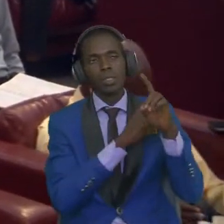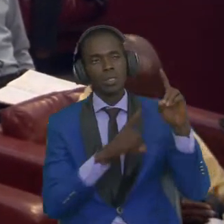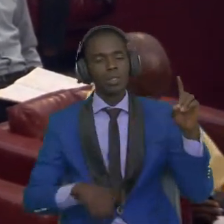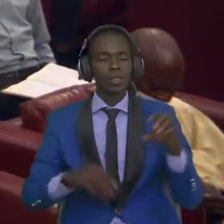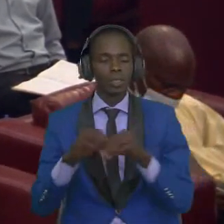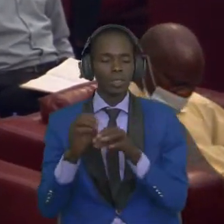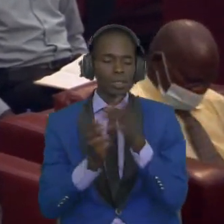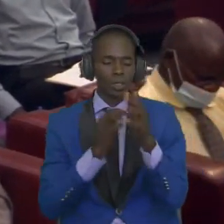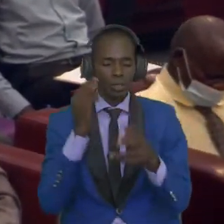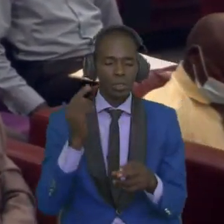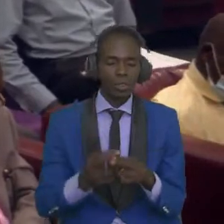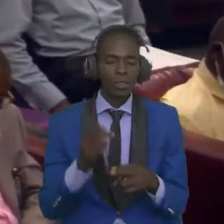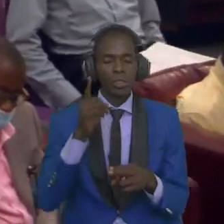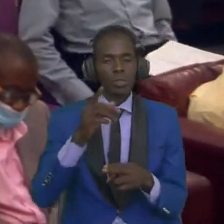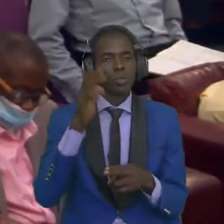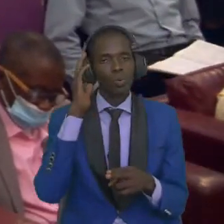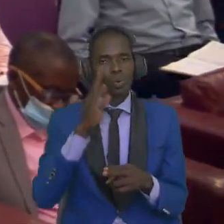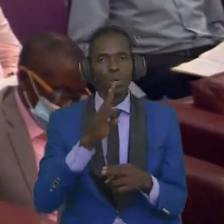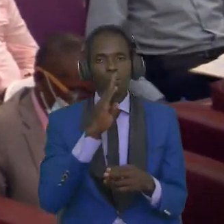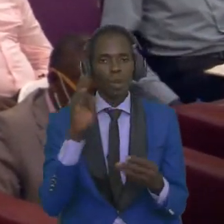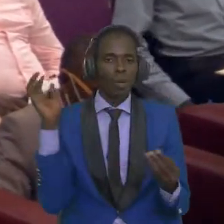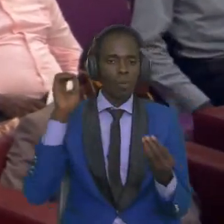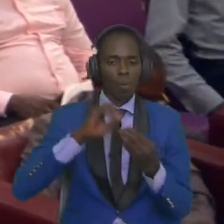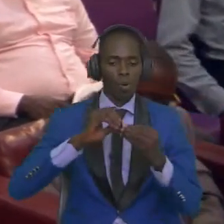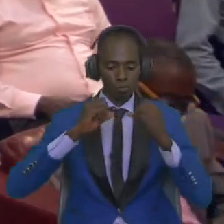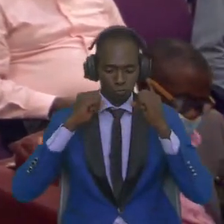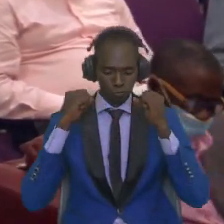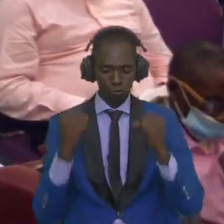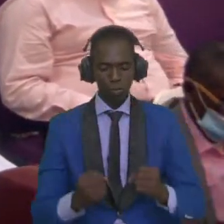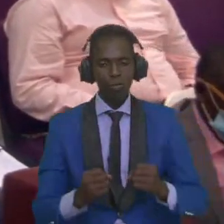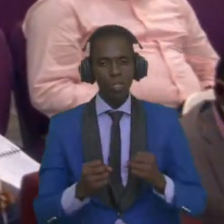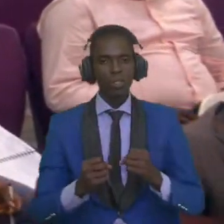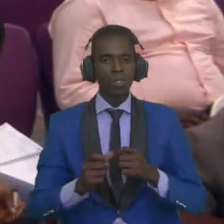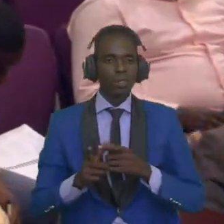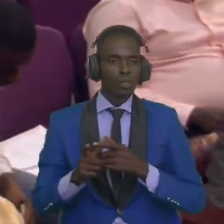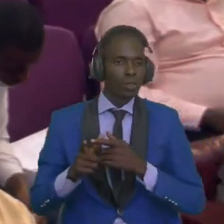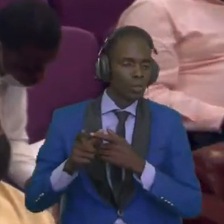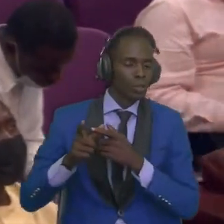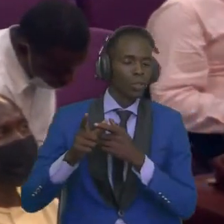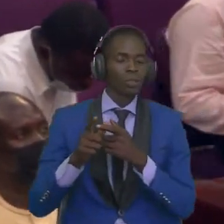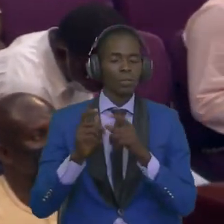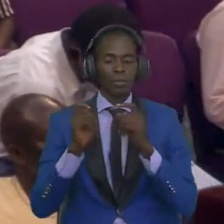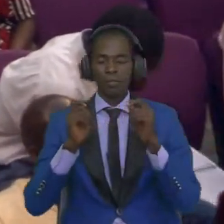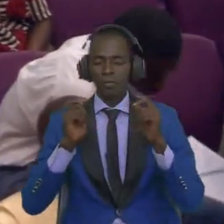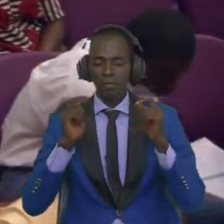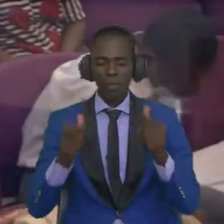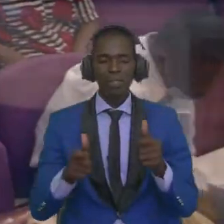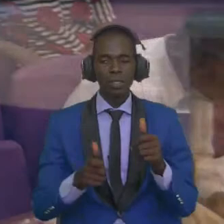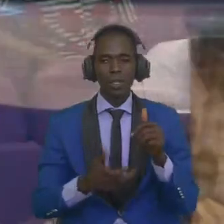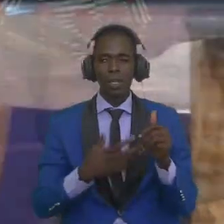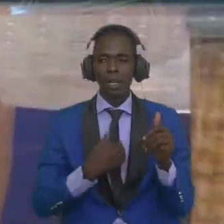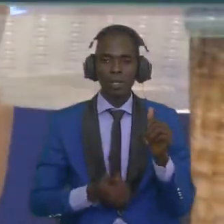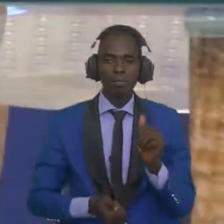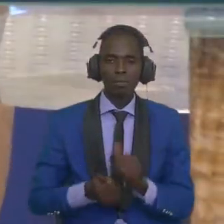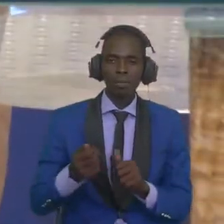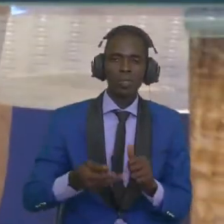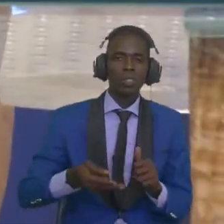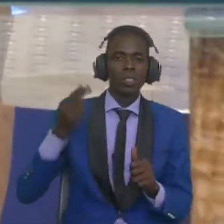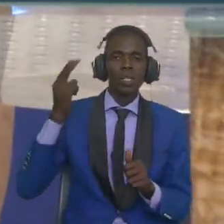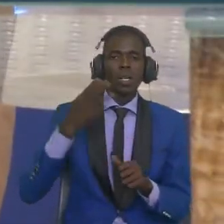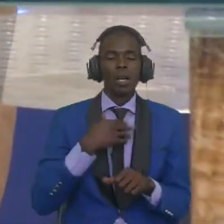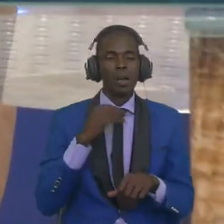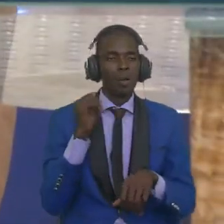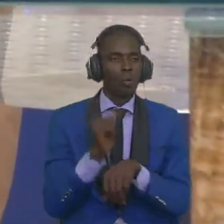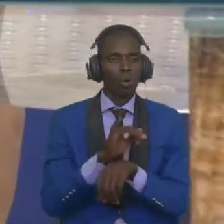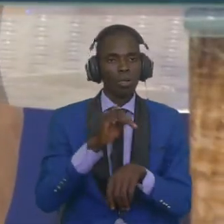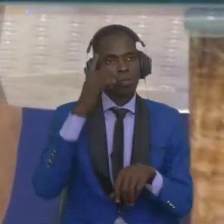stronger. You are going to be higher. And you are going to run faster in laboring and working for the